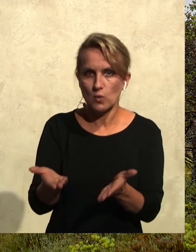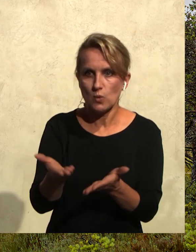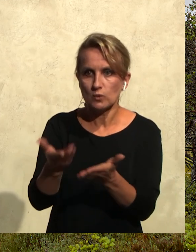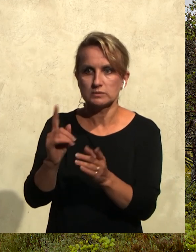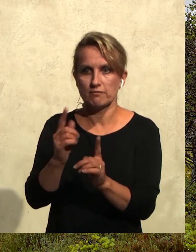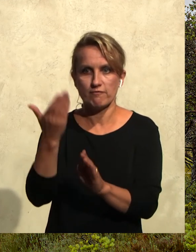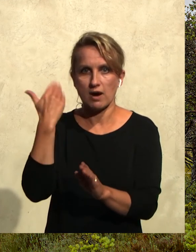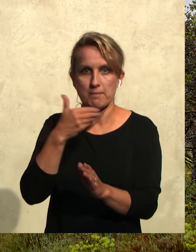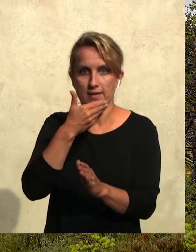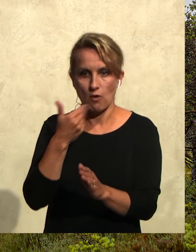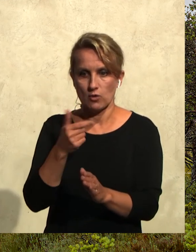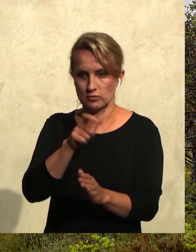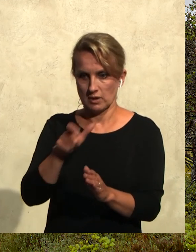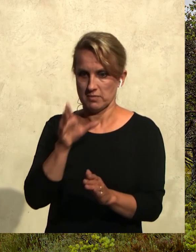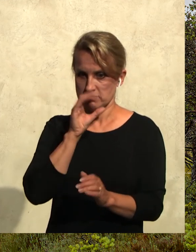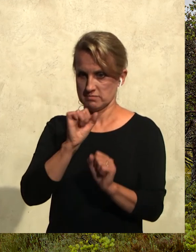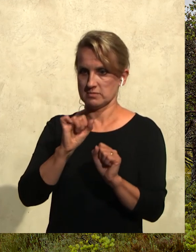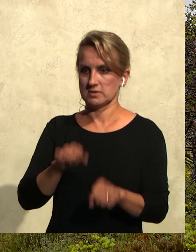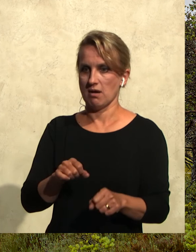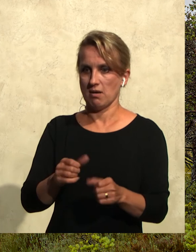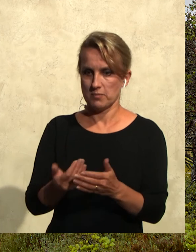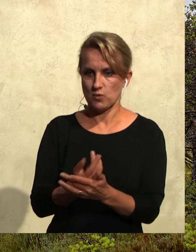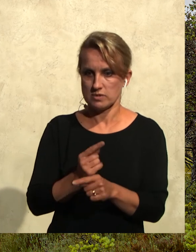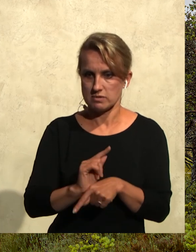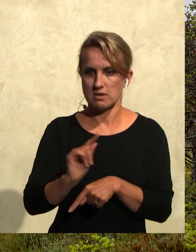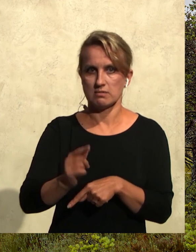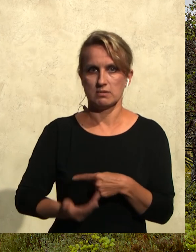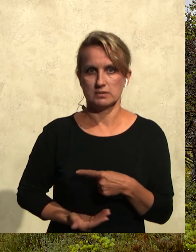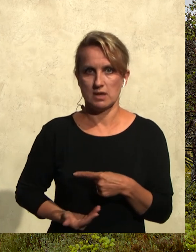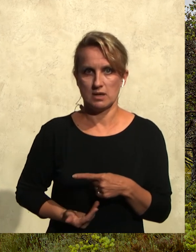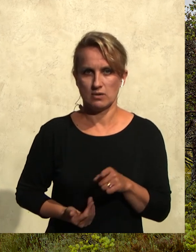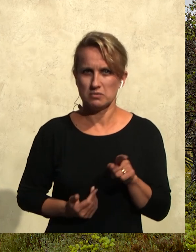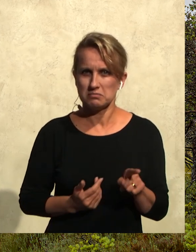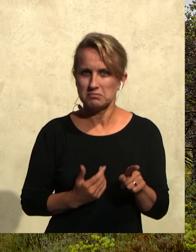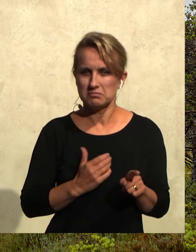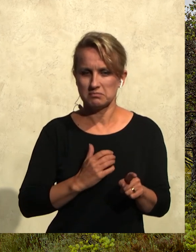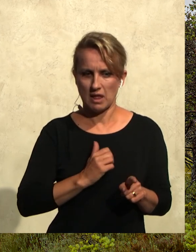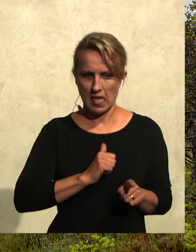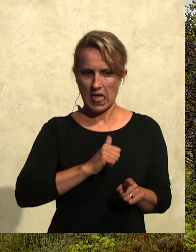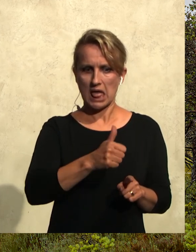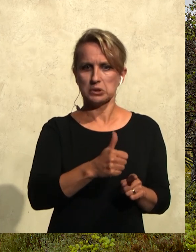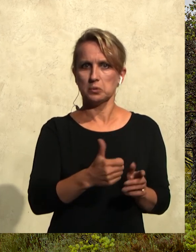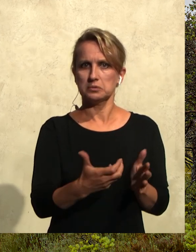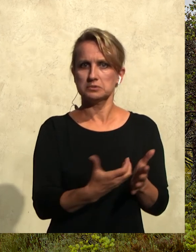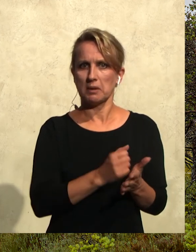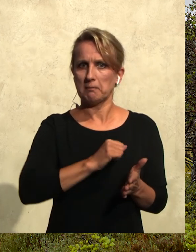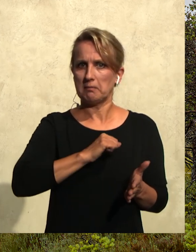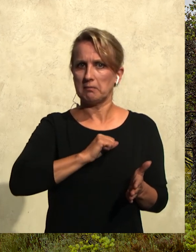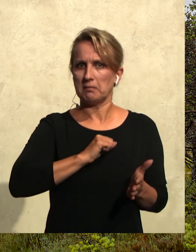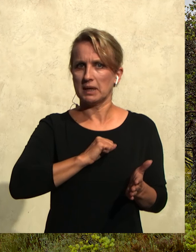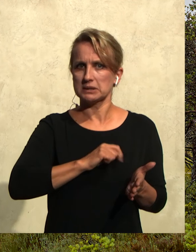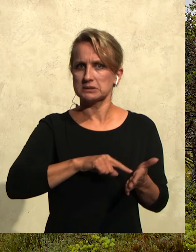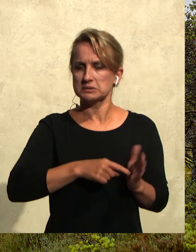factors there? What enabled this to take hold? And some of the key things here is around